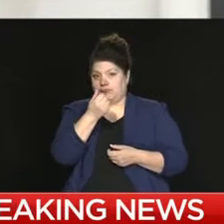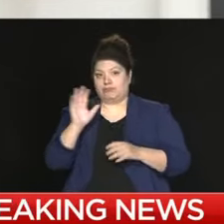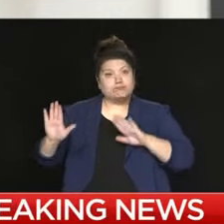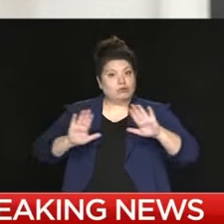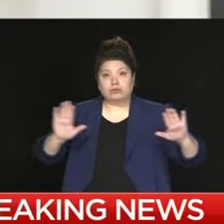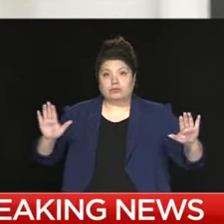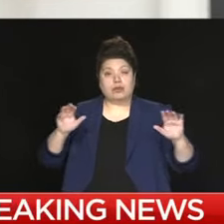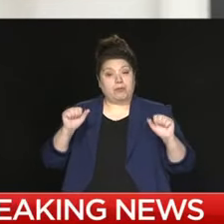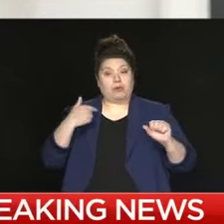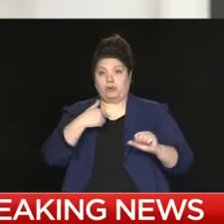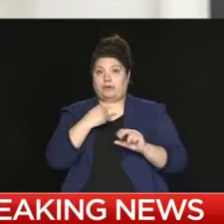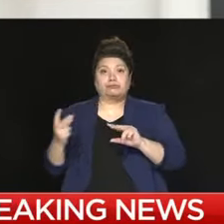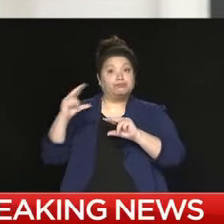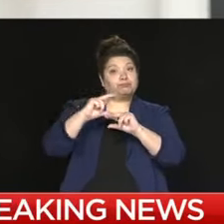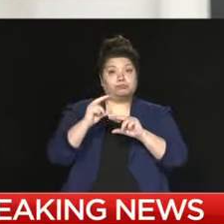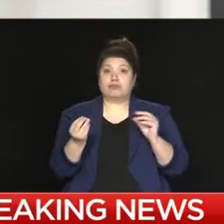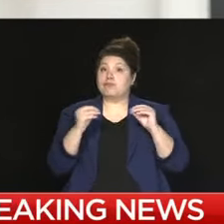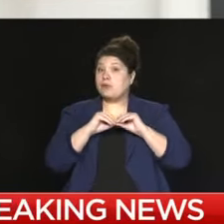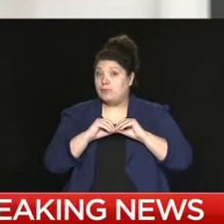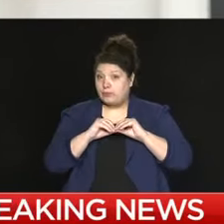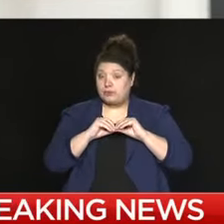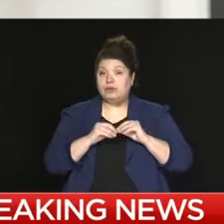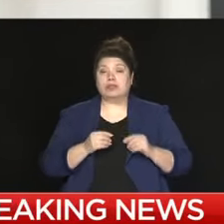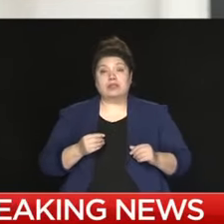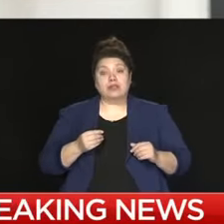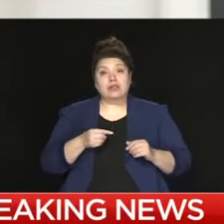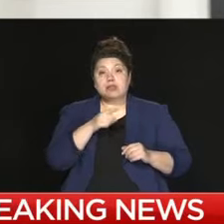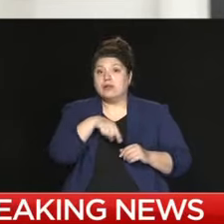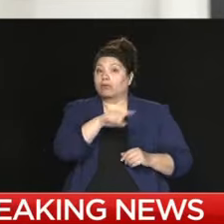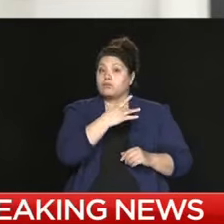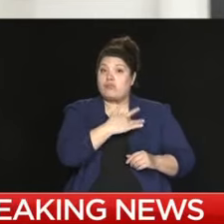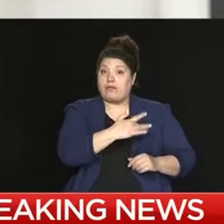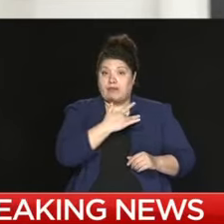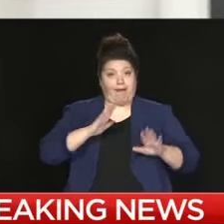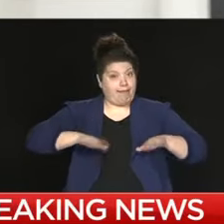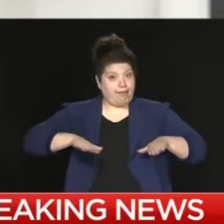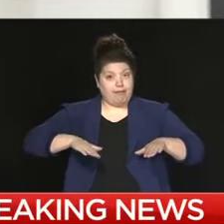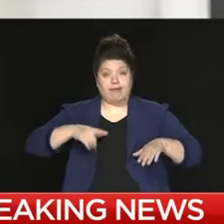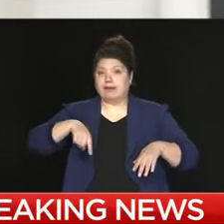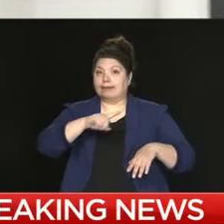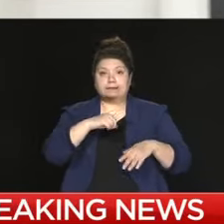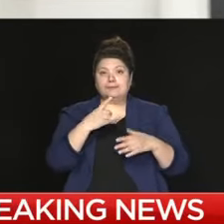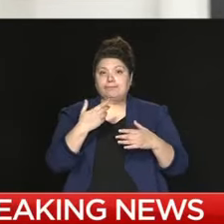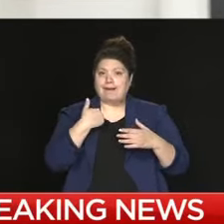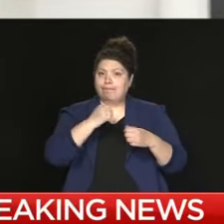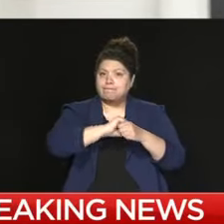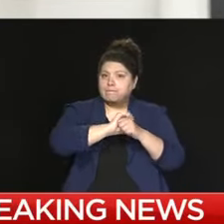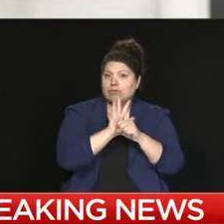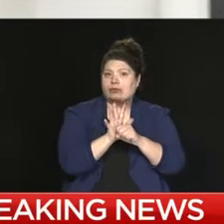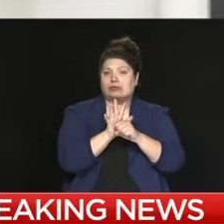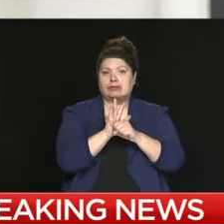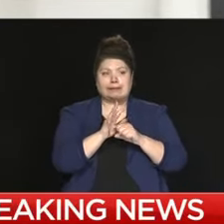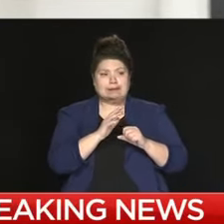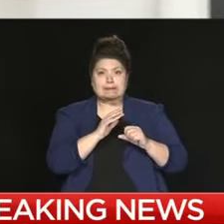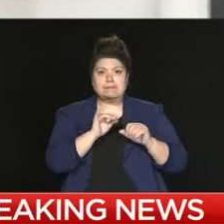what's being done. Other provinces who are not facing the same pandemic, the same level of